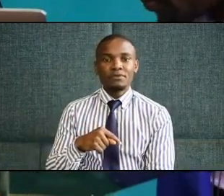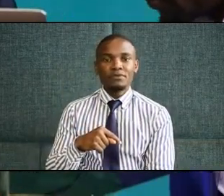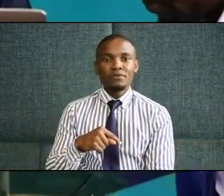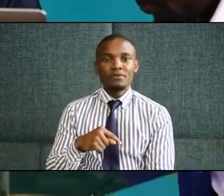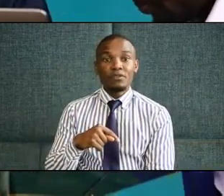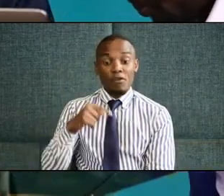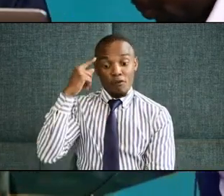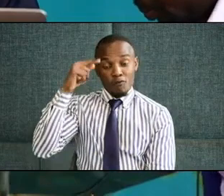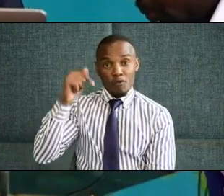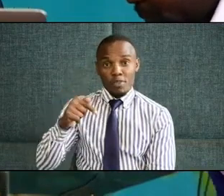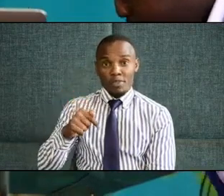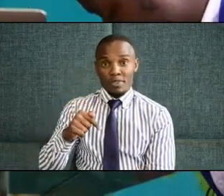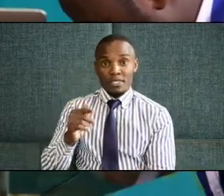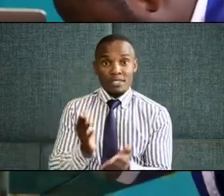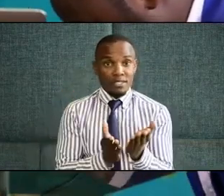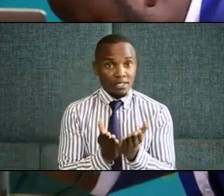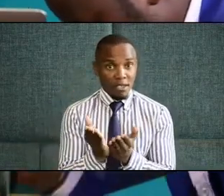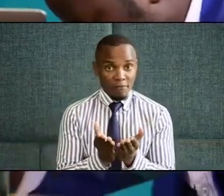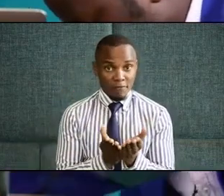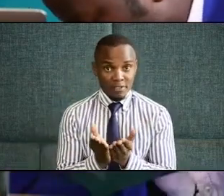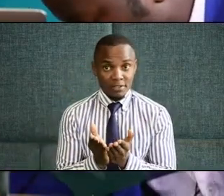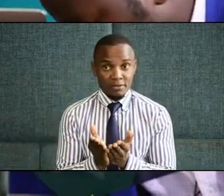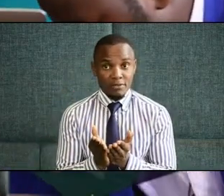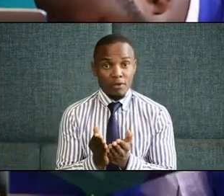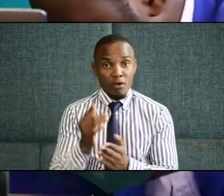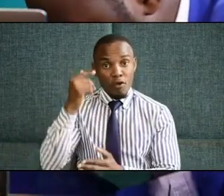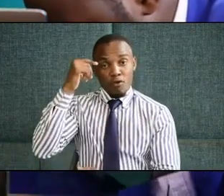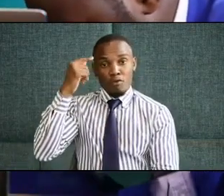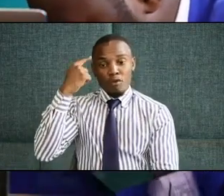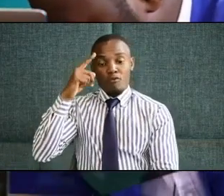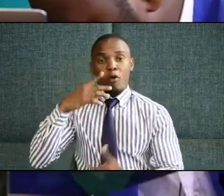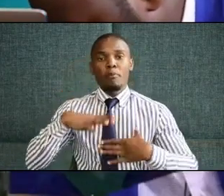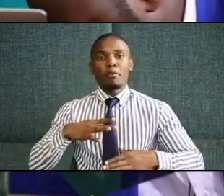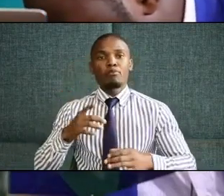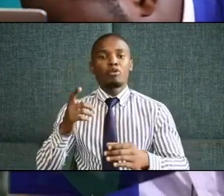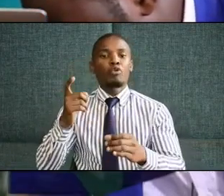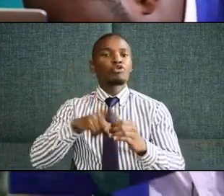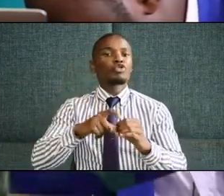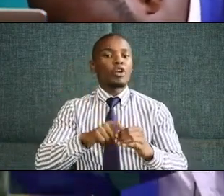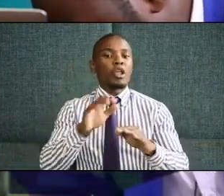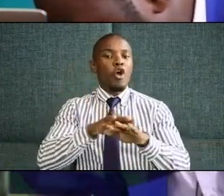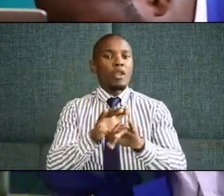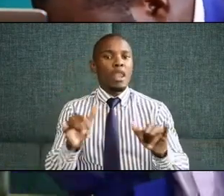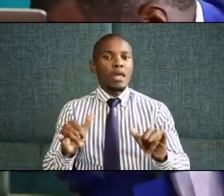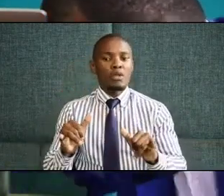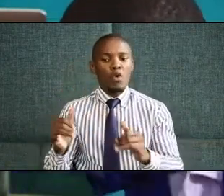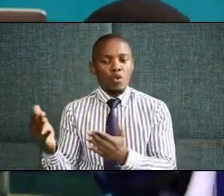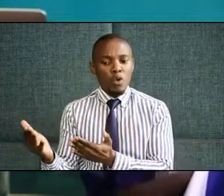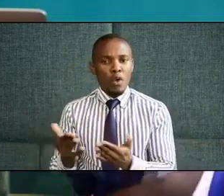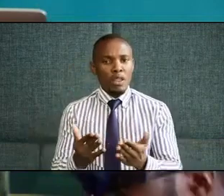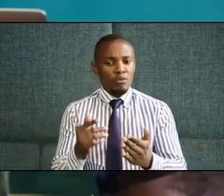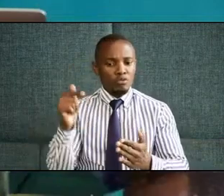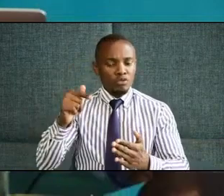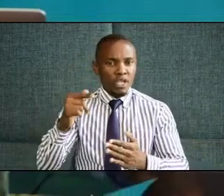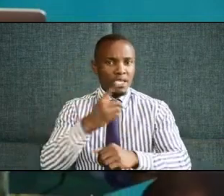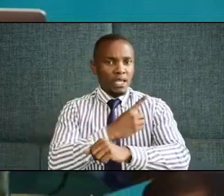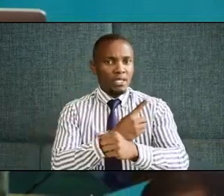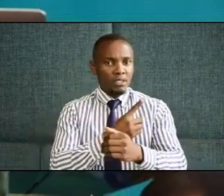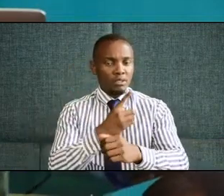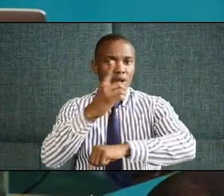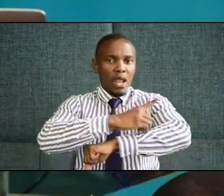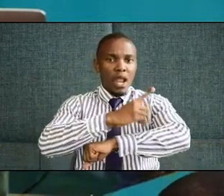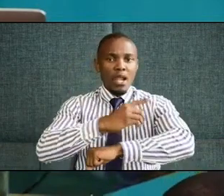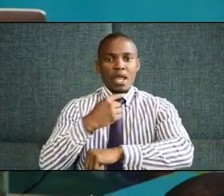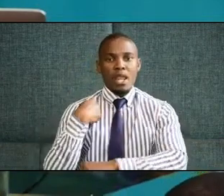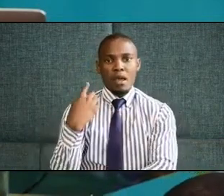for this session. For those of you joining us online, we welcome you to day number 4 of our 10